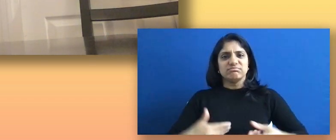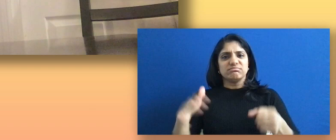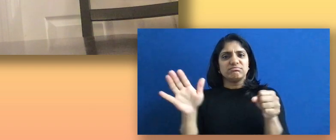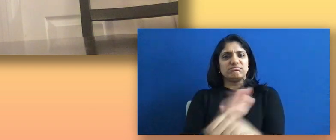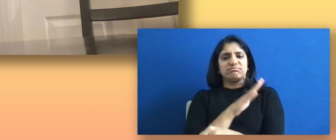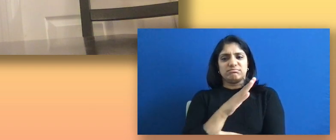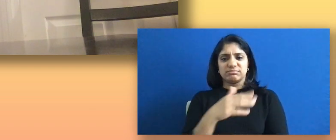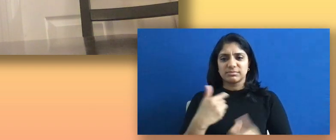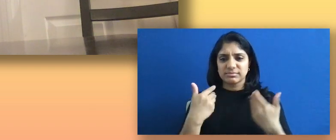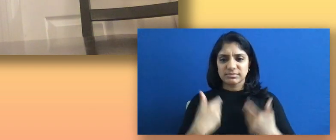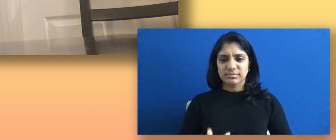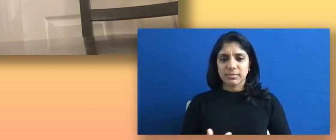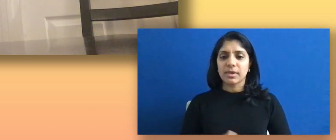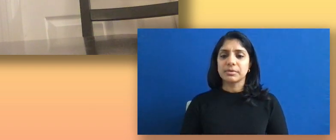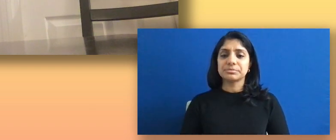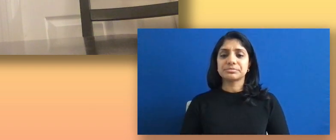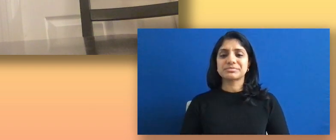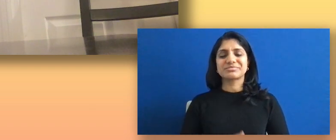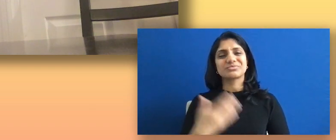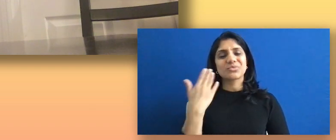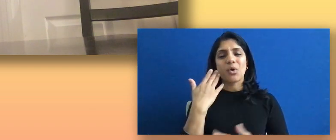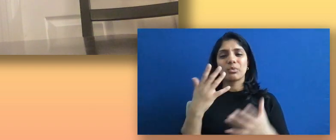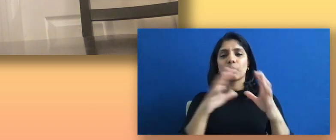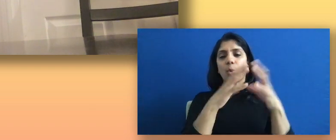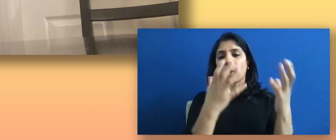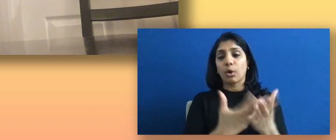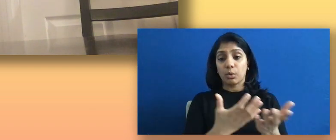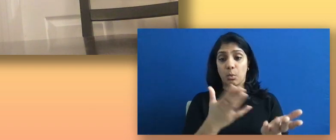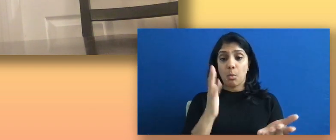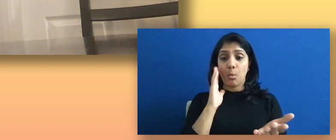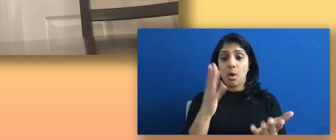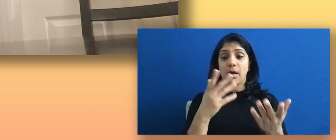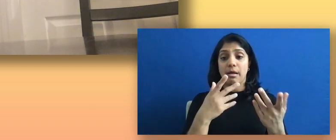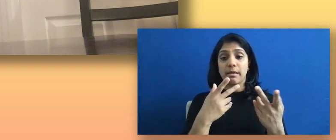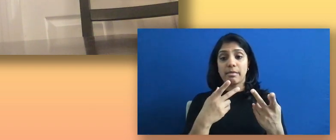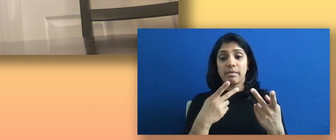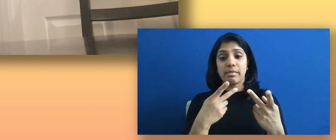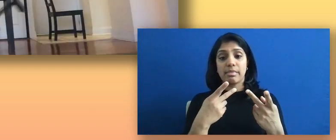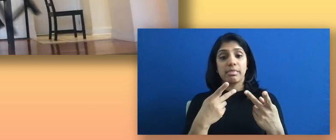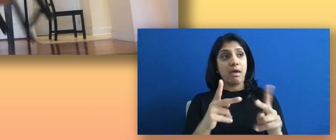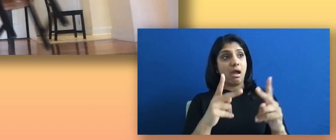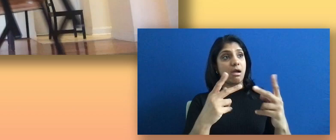fate would have it, instead I would go on to be one of the world's most prolific composers.